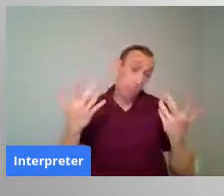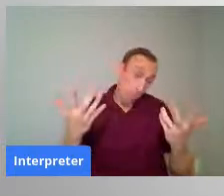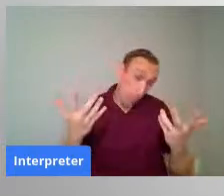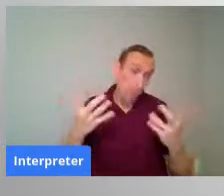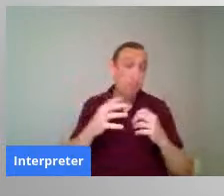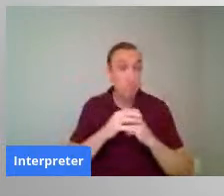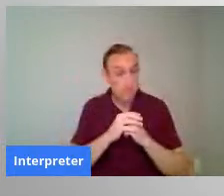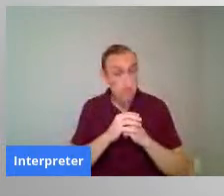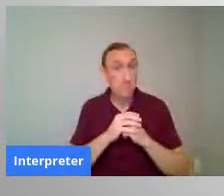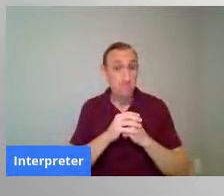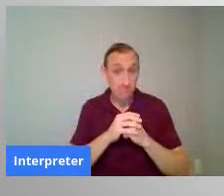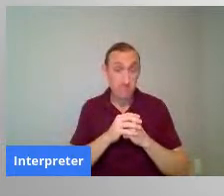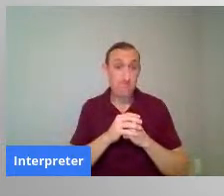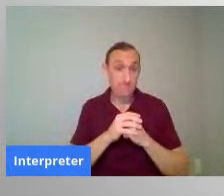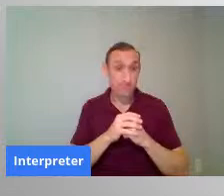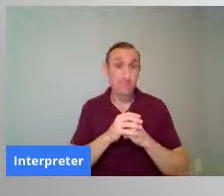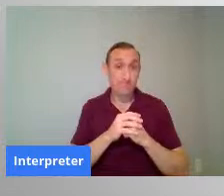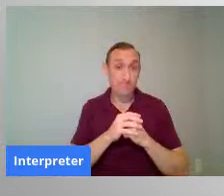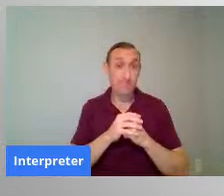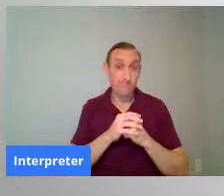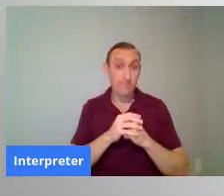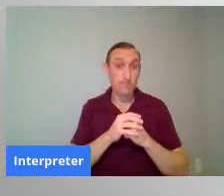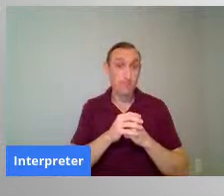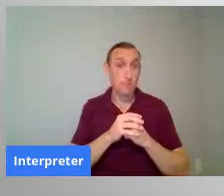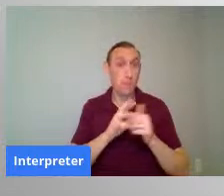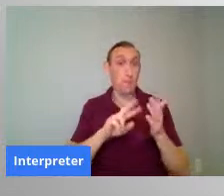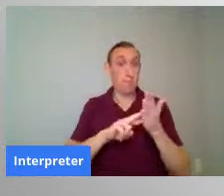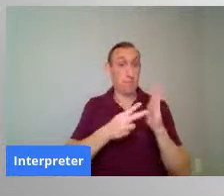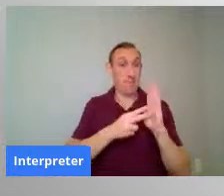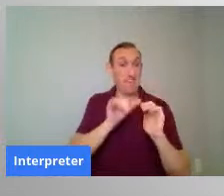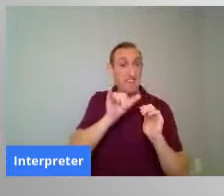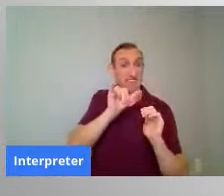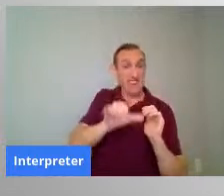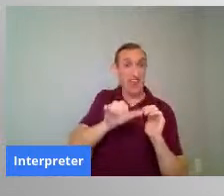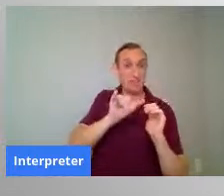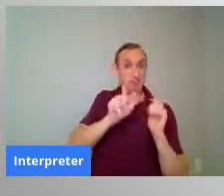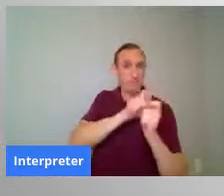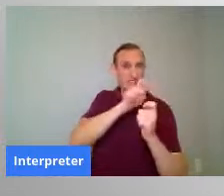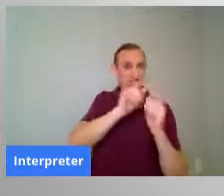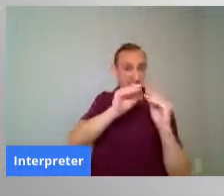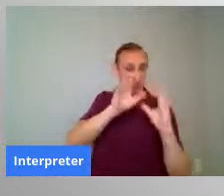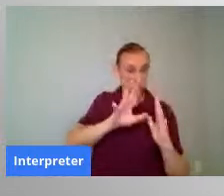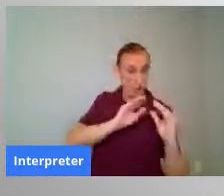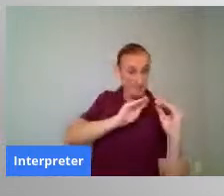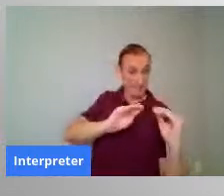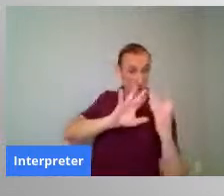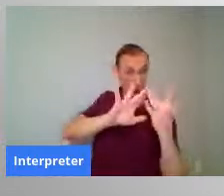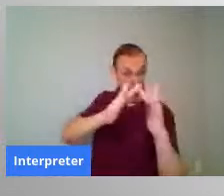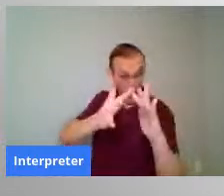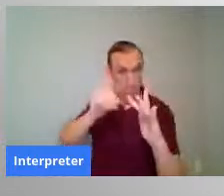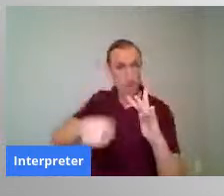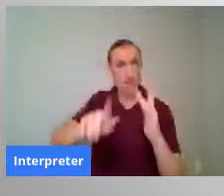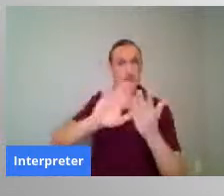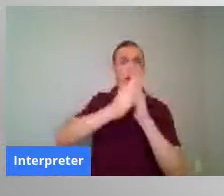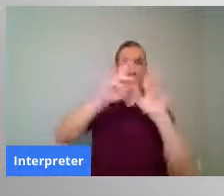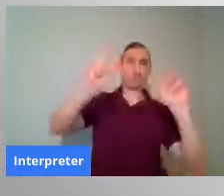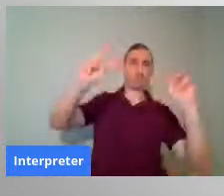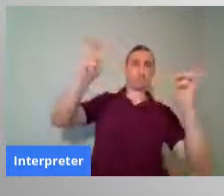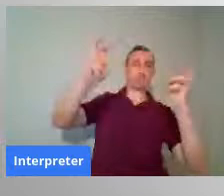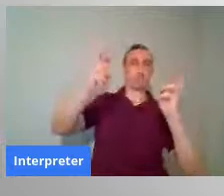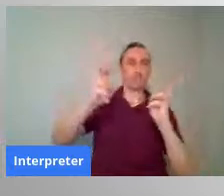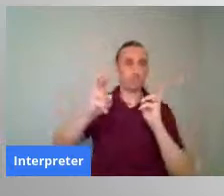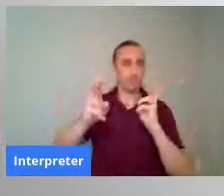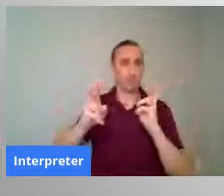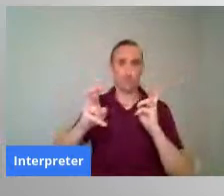teacher is the master of online learning, and they can replicate, as they can just replicate a really